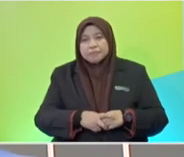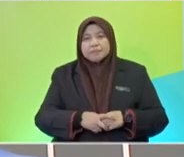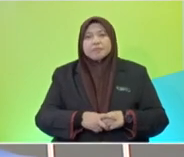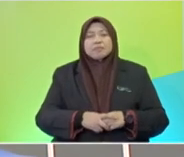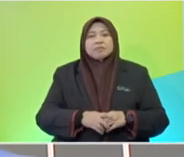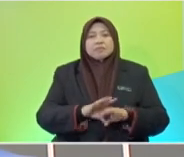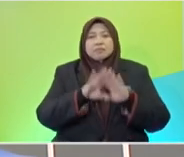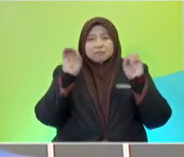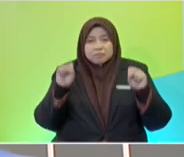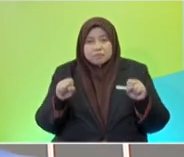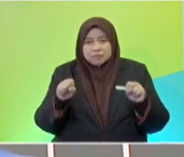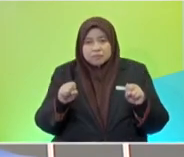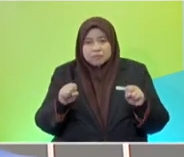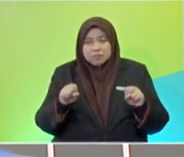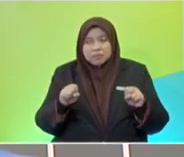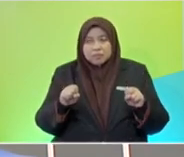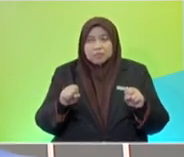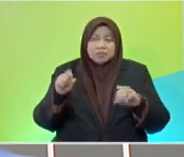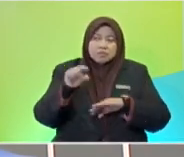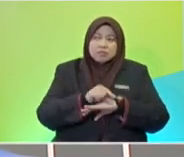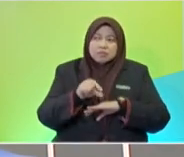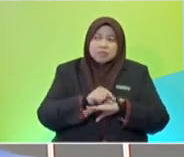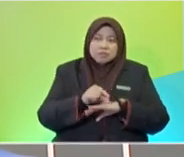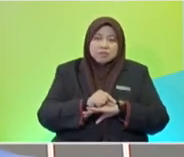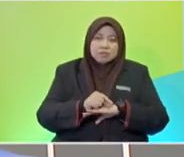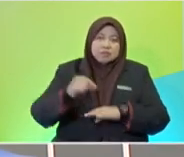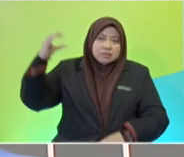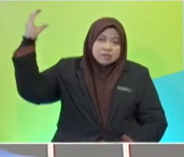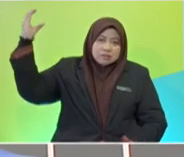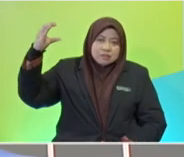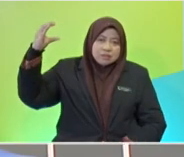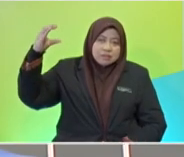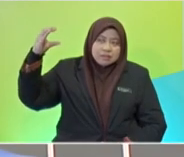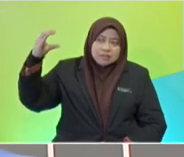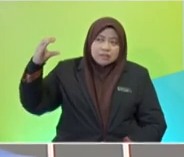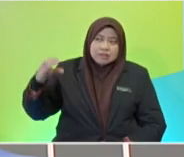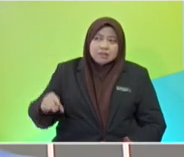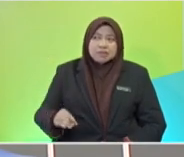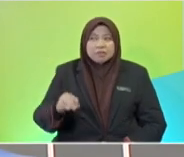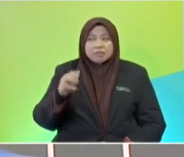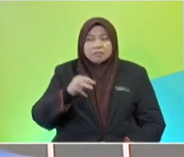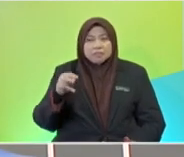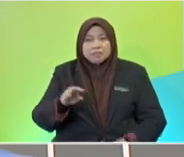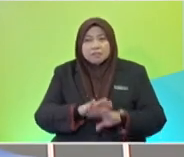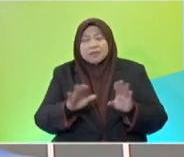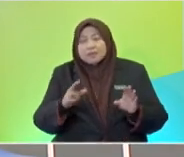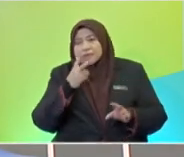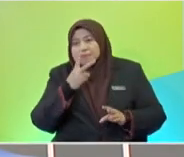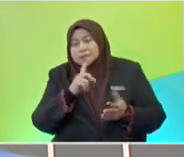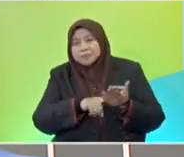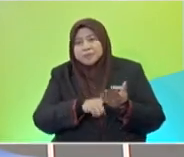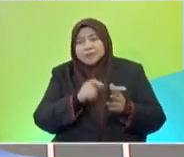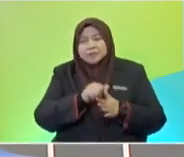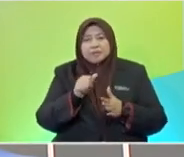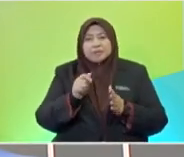you don't let them use the light. Uh-huh. So first they will not see anything even though their eyes are wide